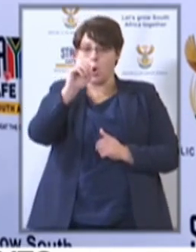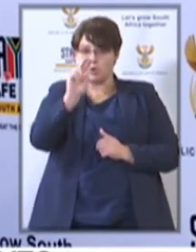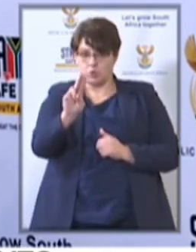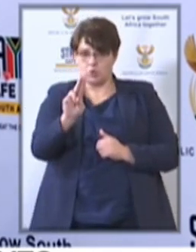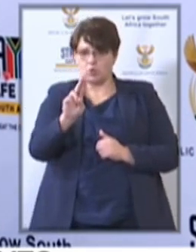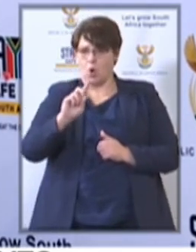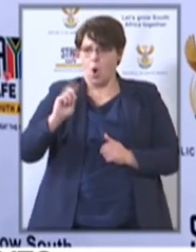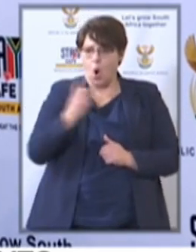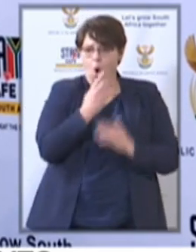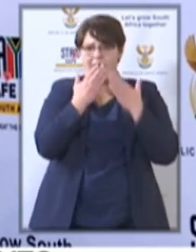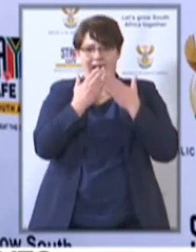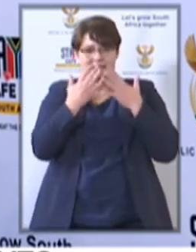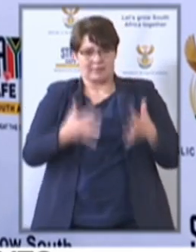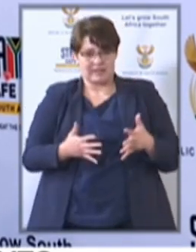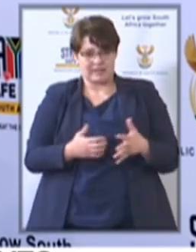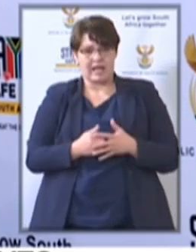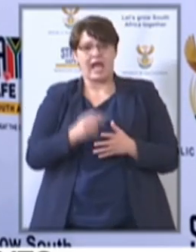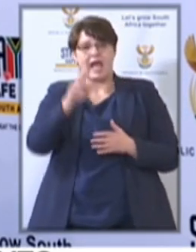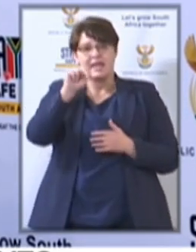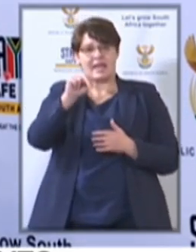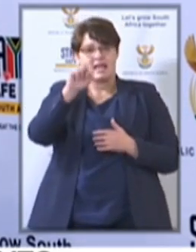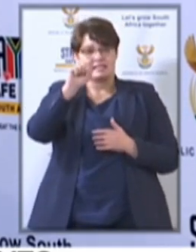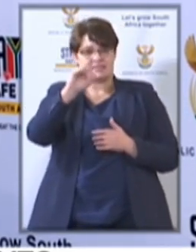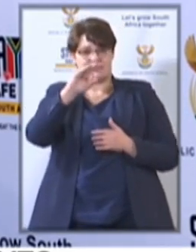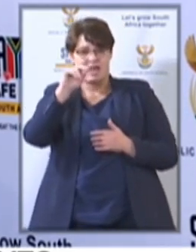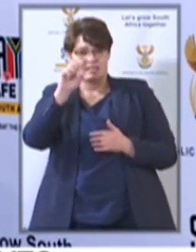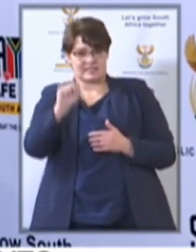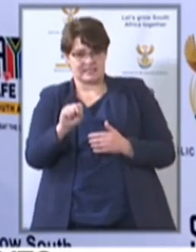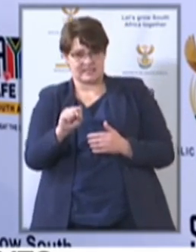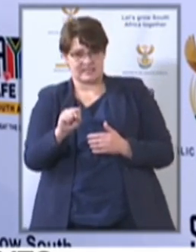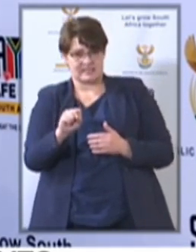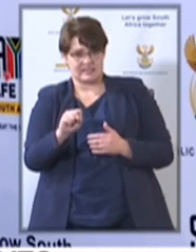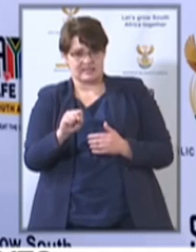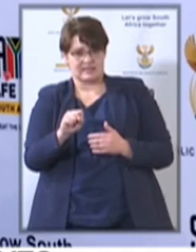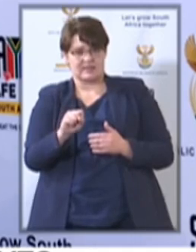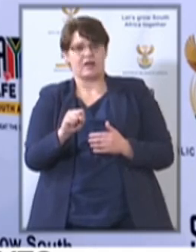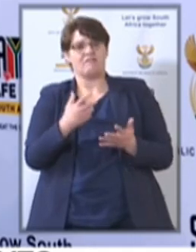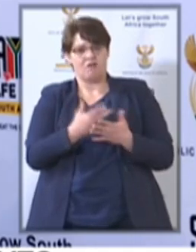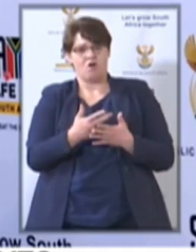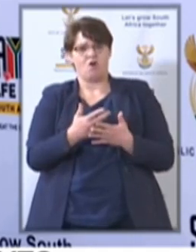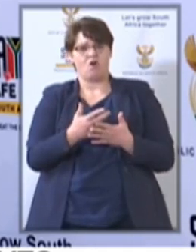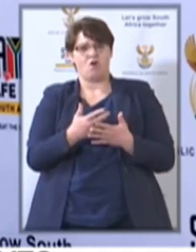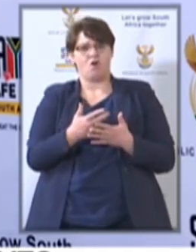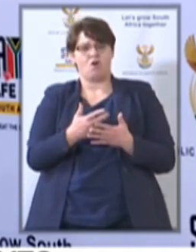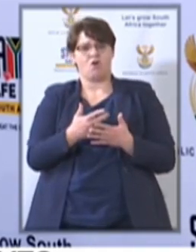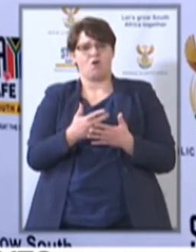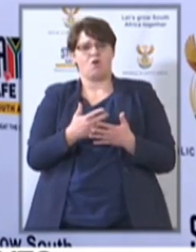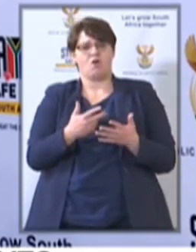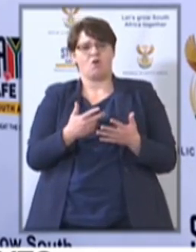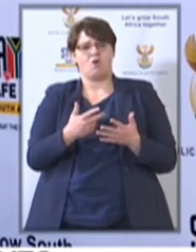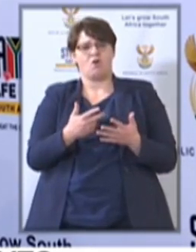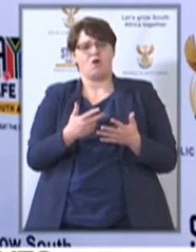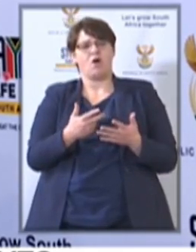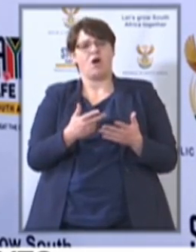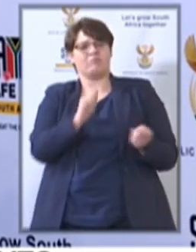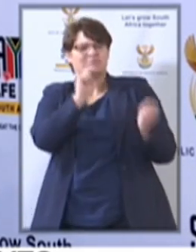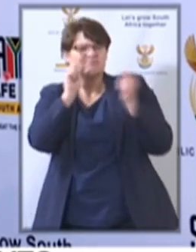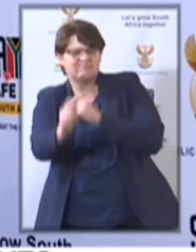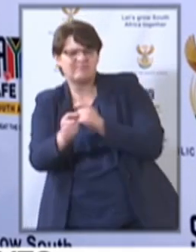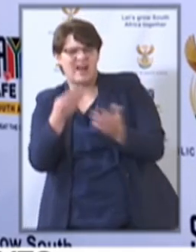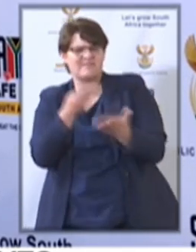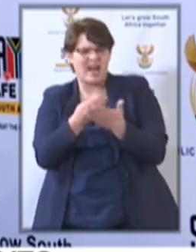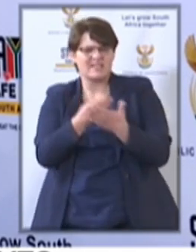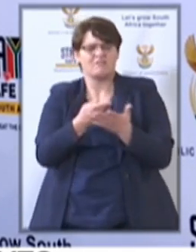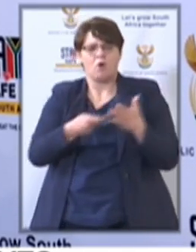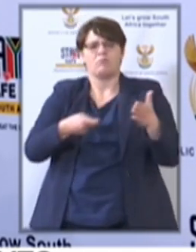all academic institutions and NSFAS will be signed for concurrence on terms and conditions for the transfer of funds for the